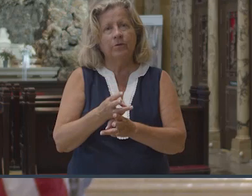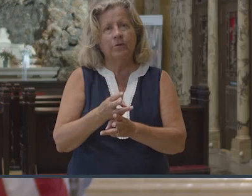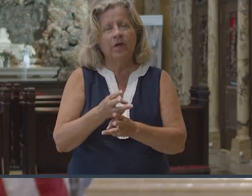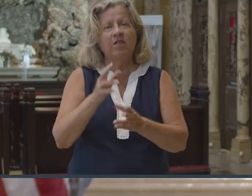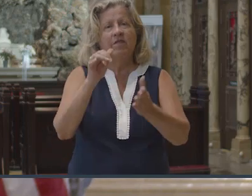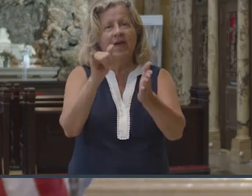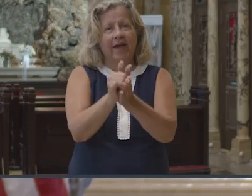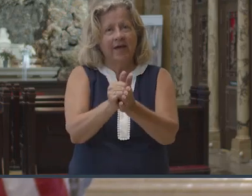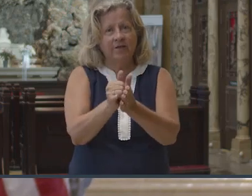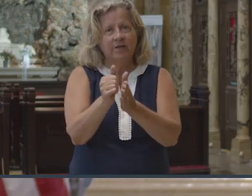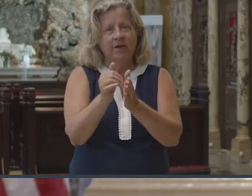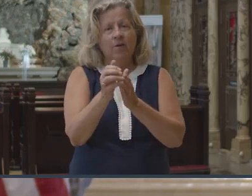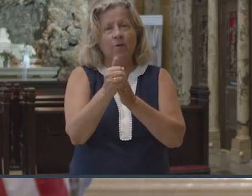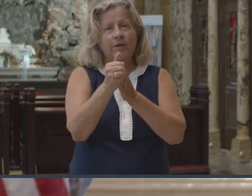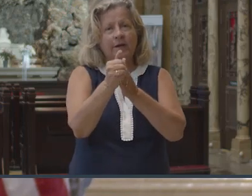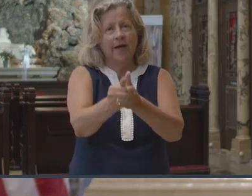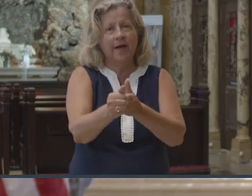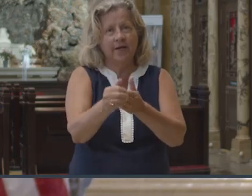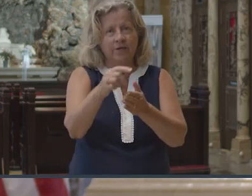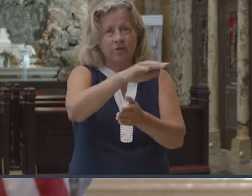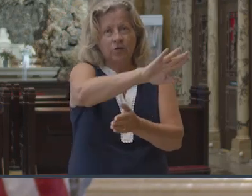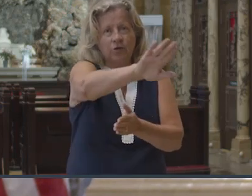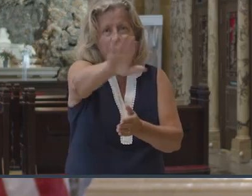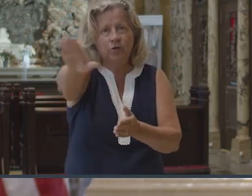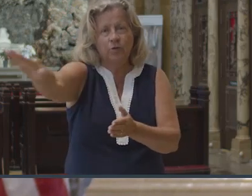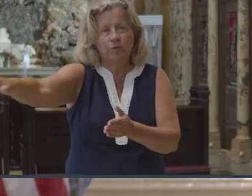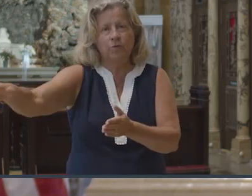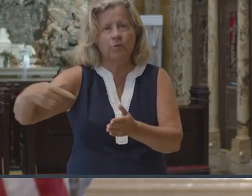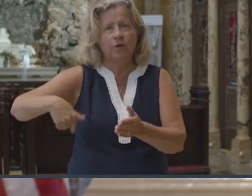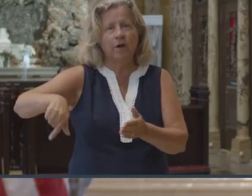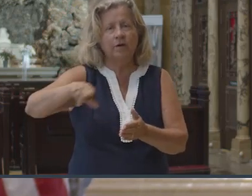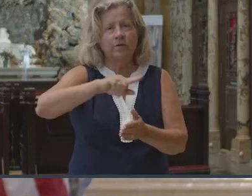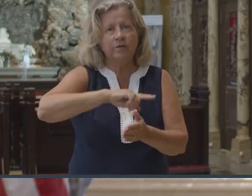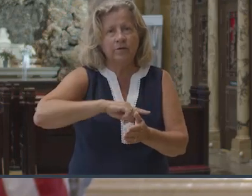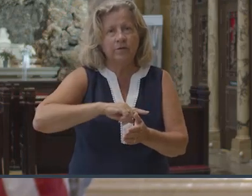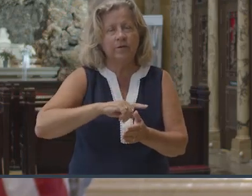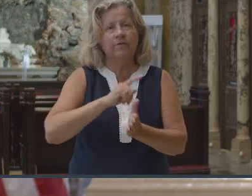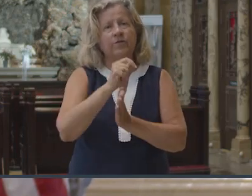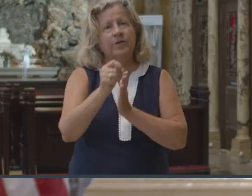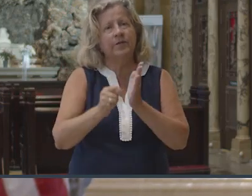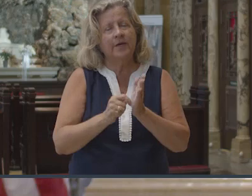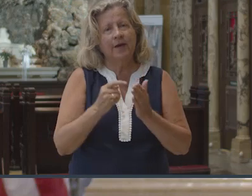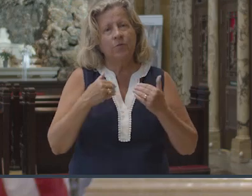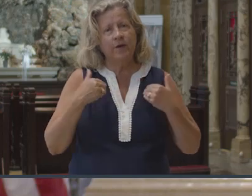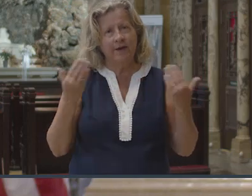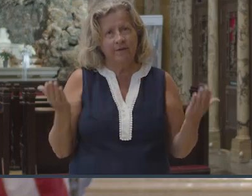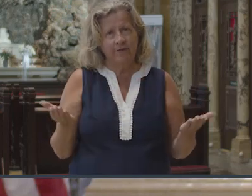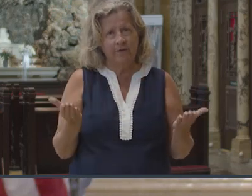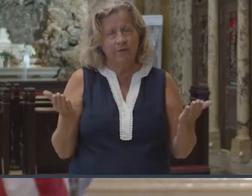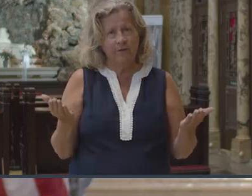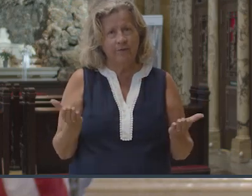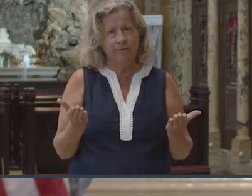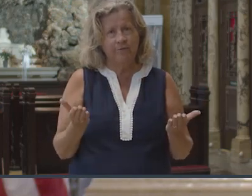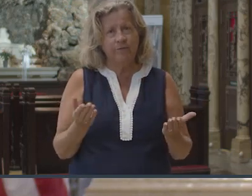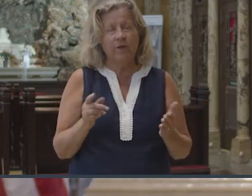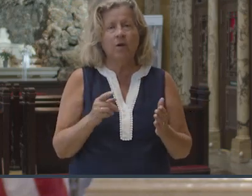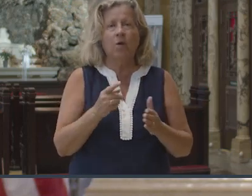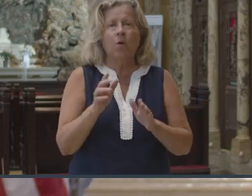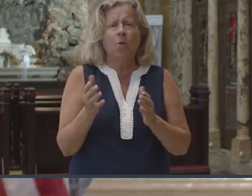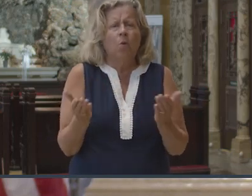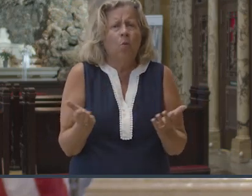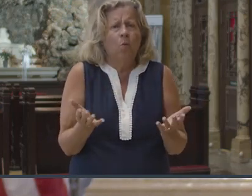for me. What are we doing with the time that we have been given? What are we